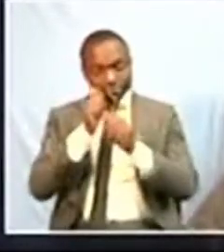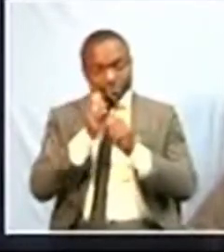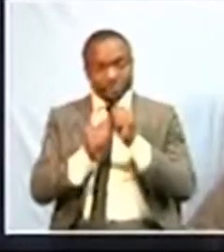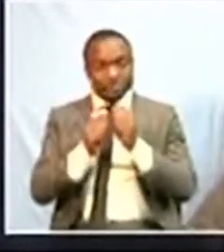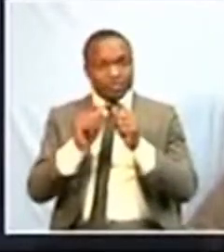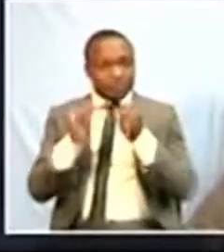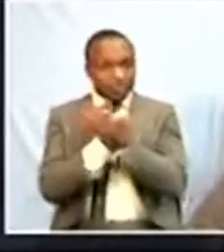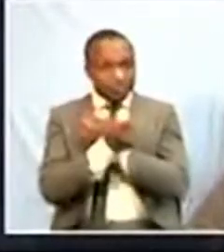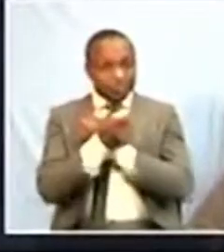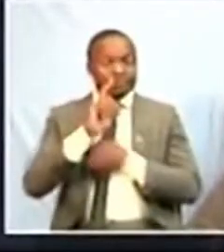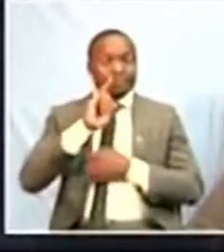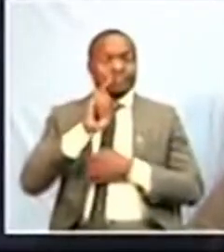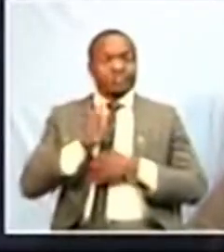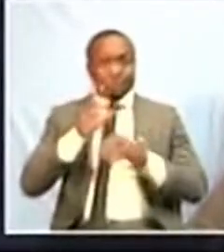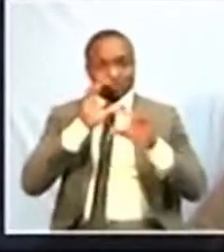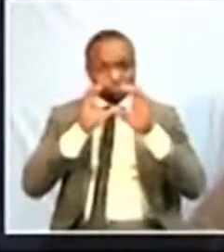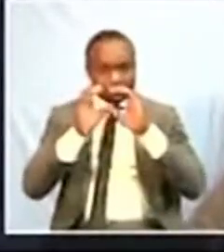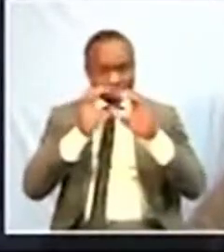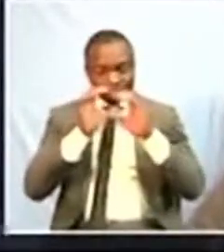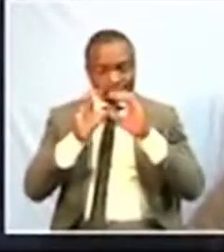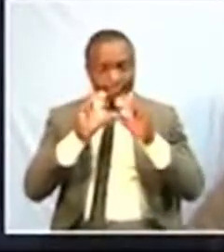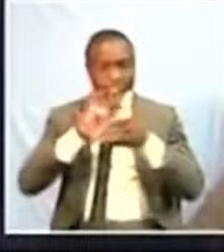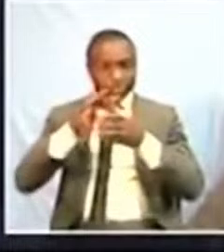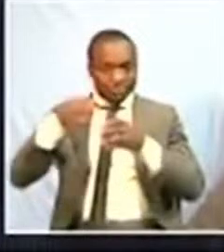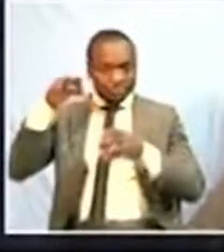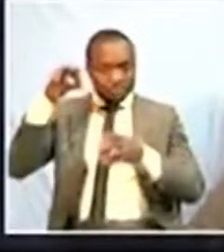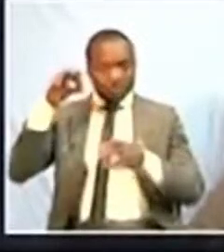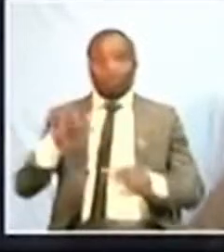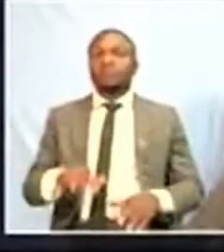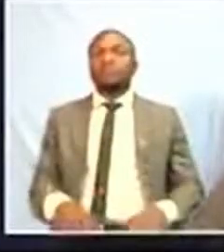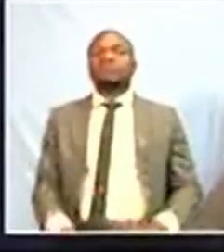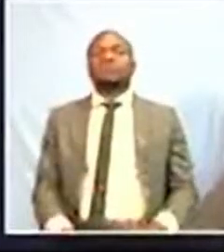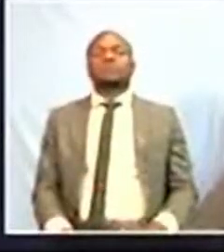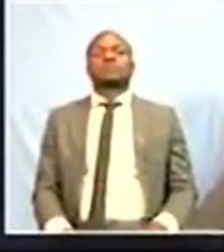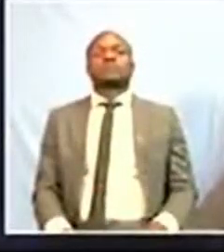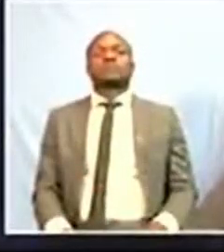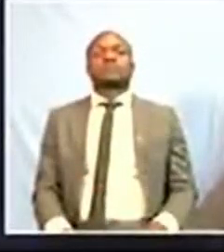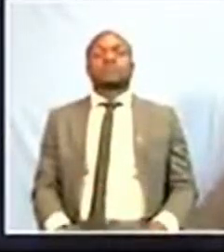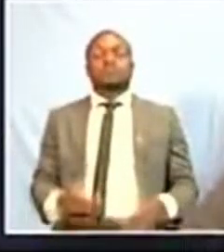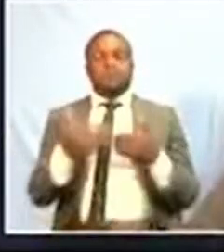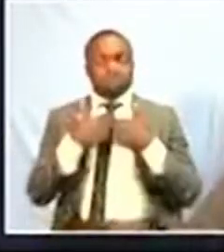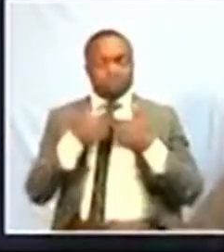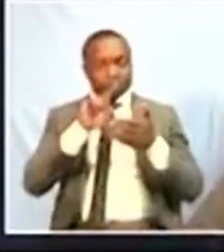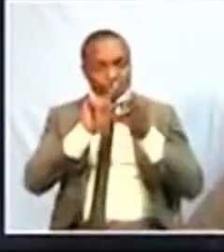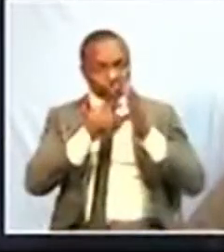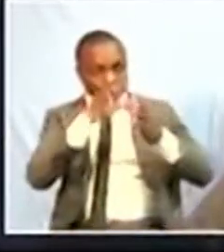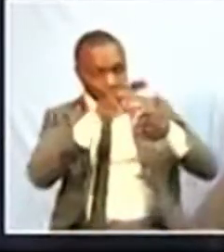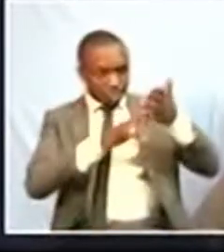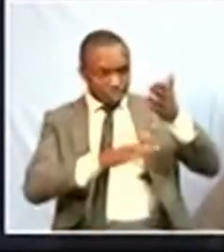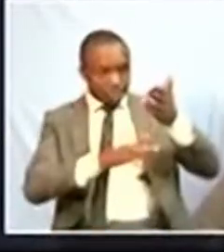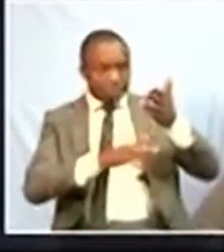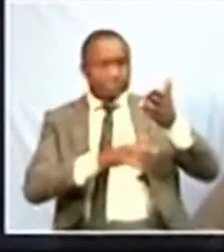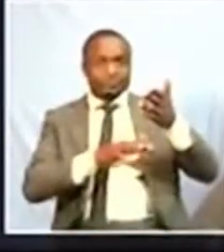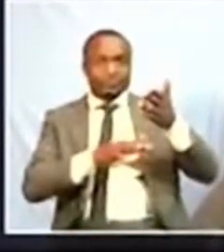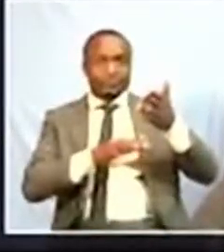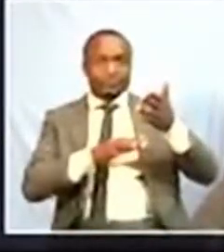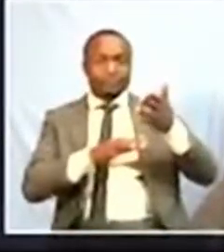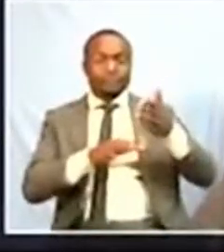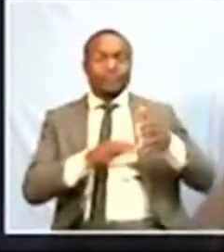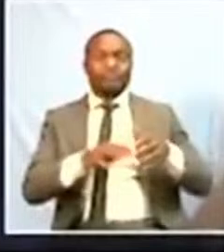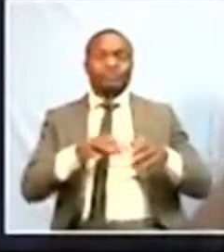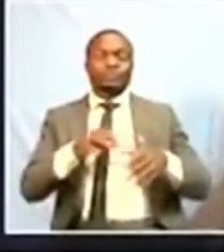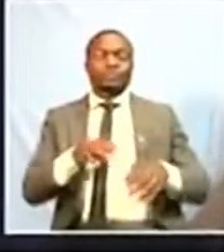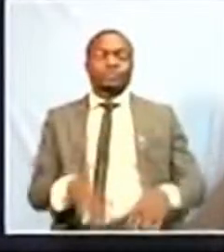sudden change needed to be communicated to all stakeholders. I think there should be minutes to that effect, that either be